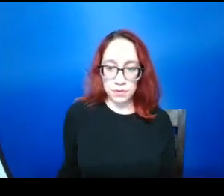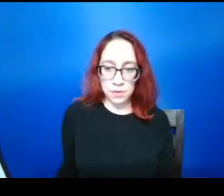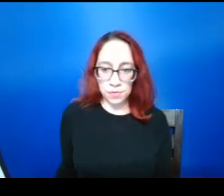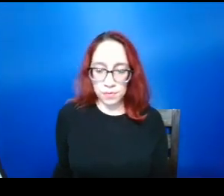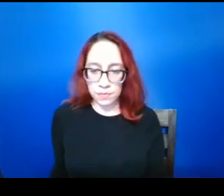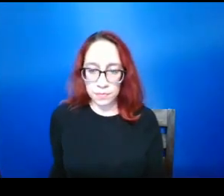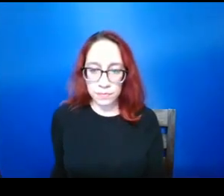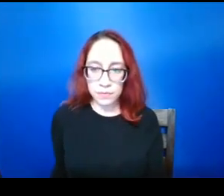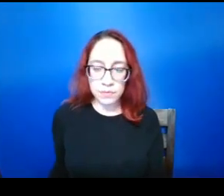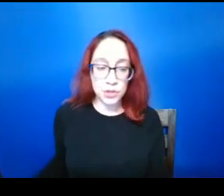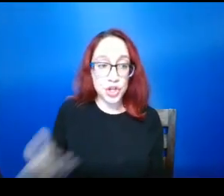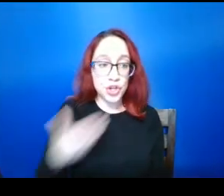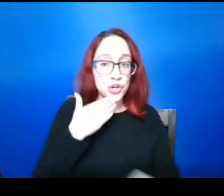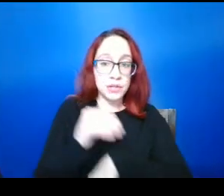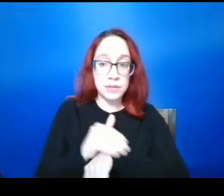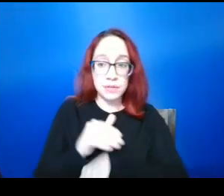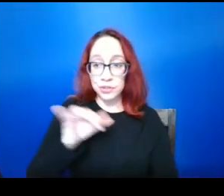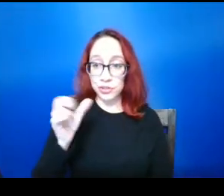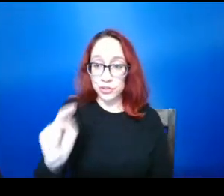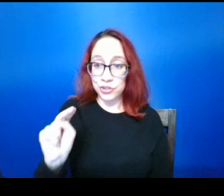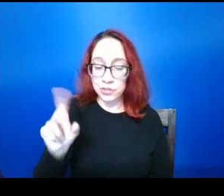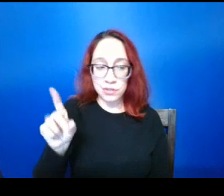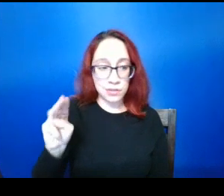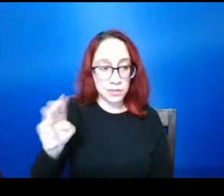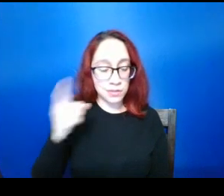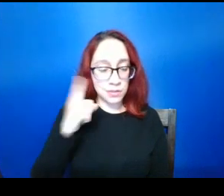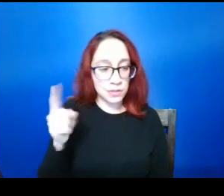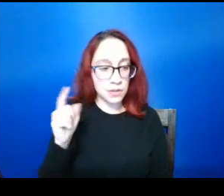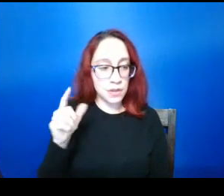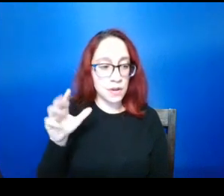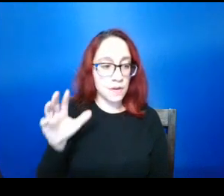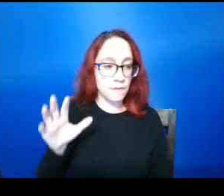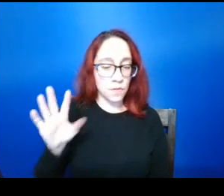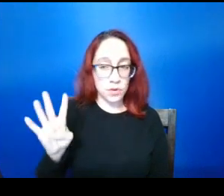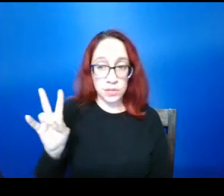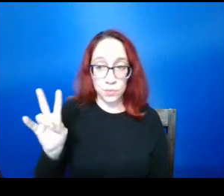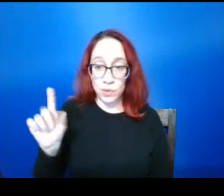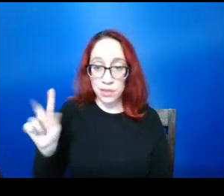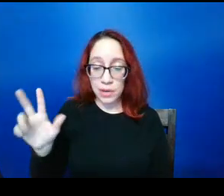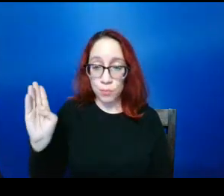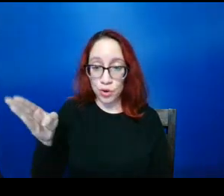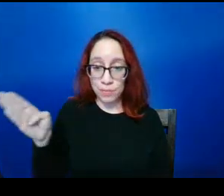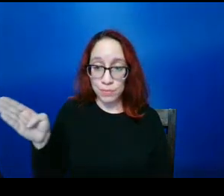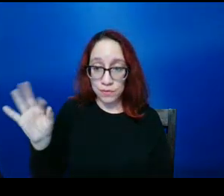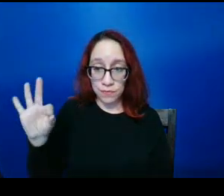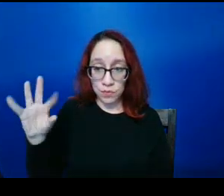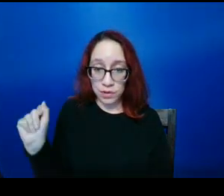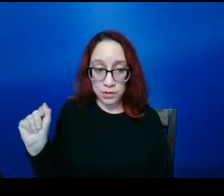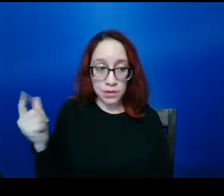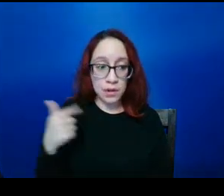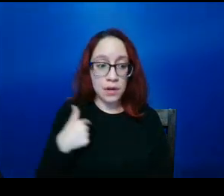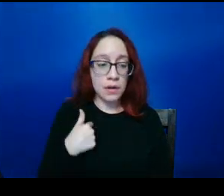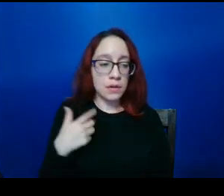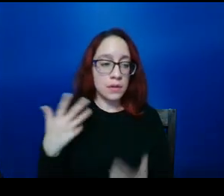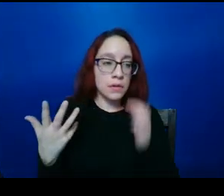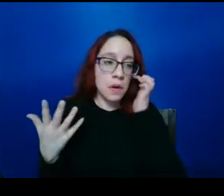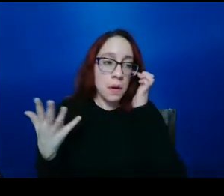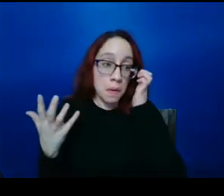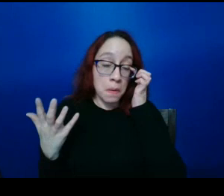Good evening. John Dames, Post Office Box 713, Boynton Beach, Florida. I want to